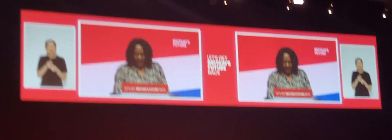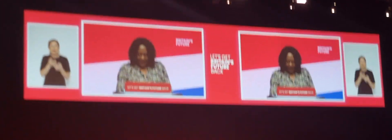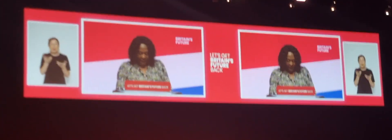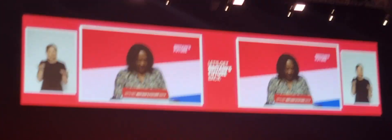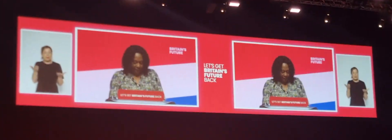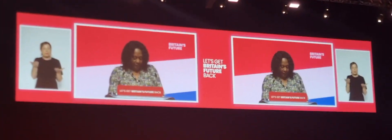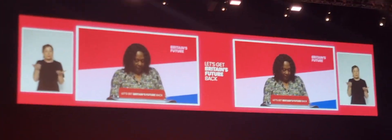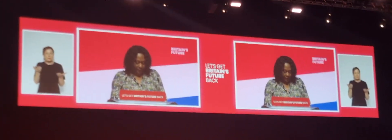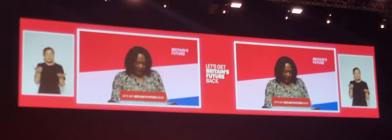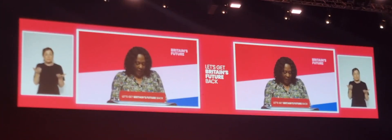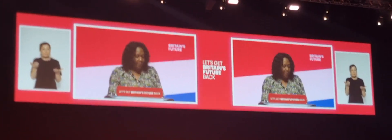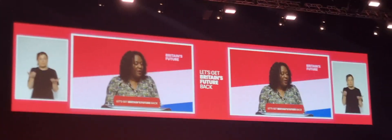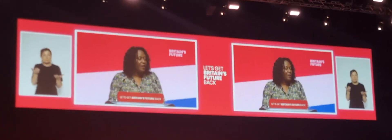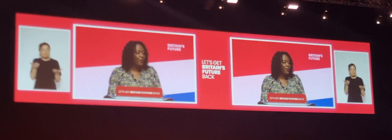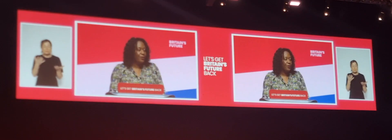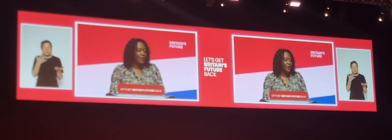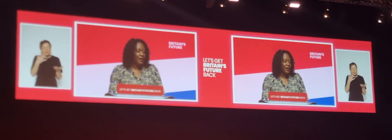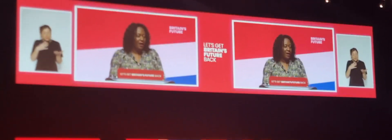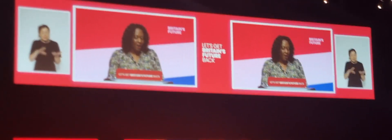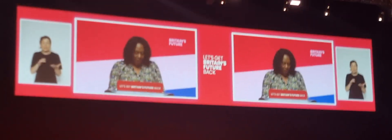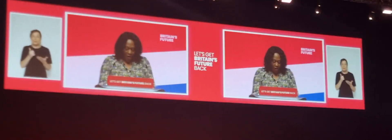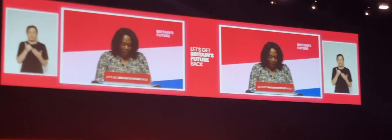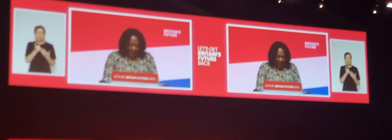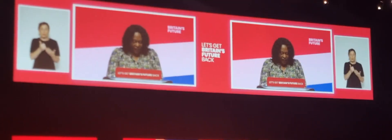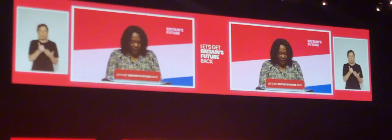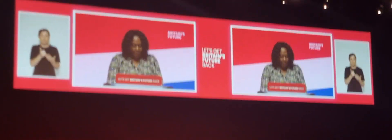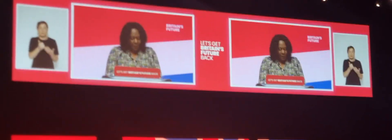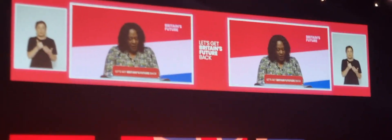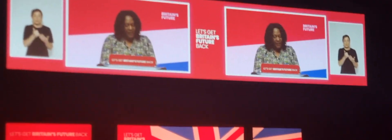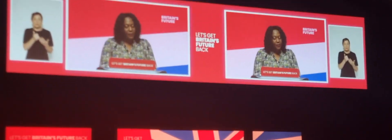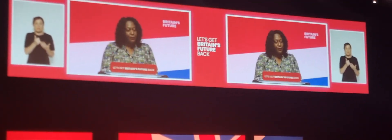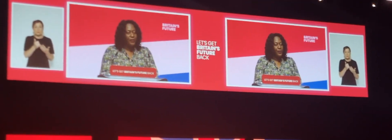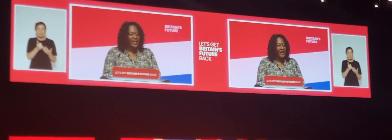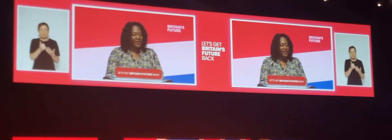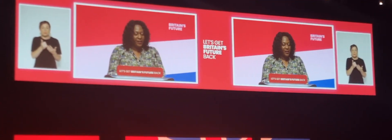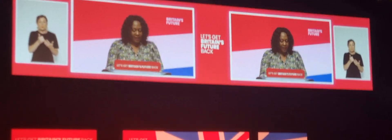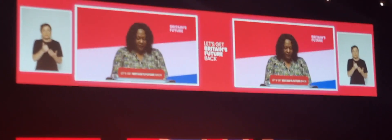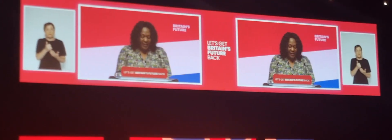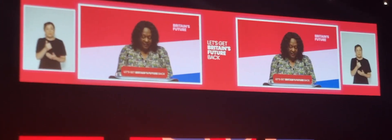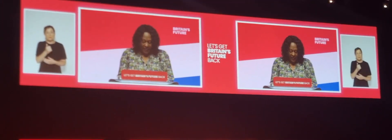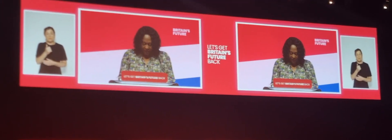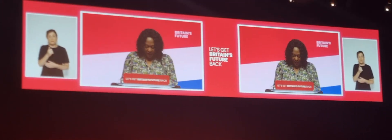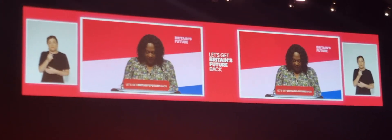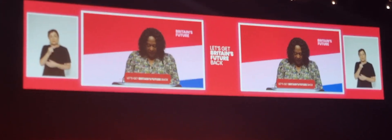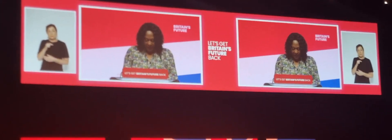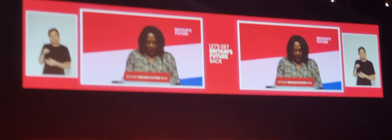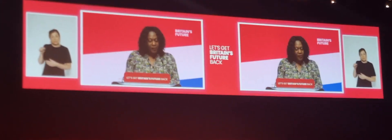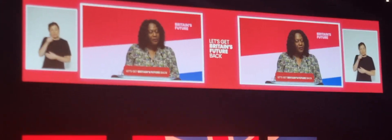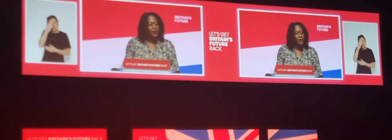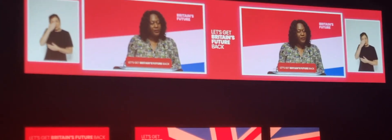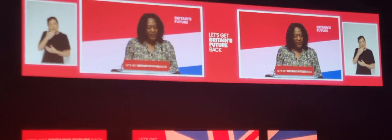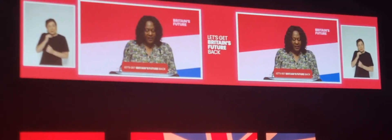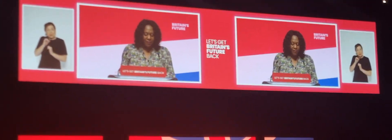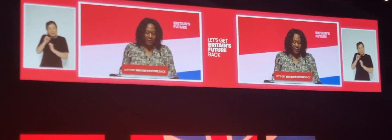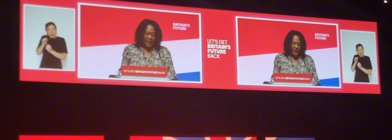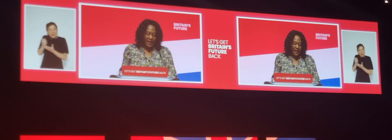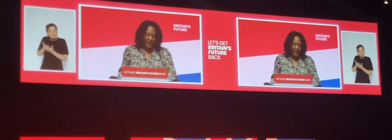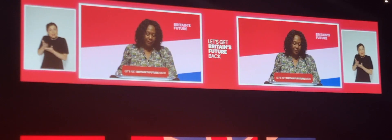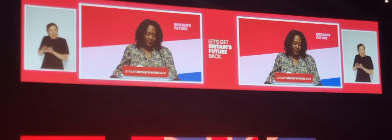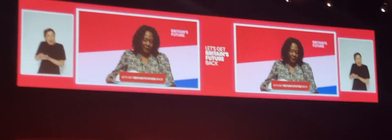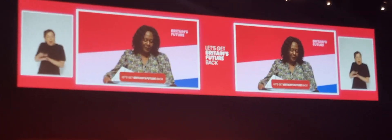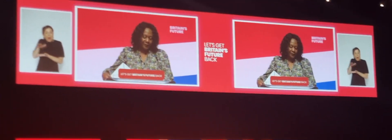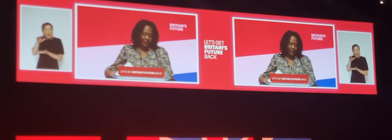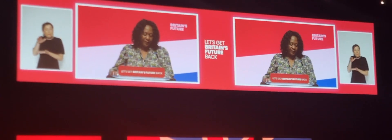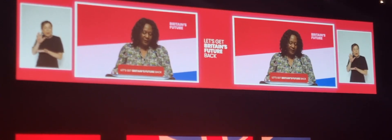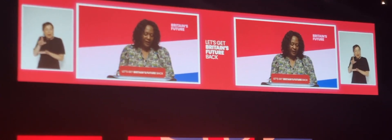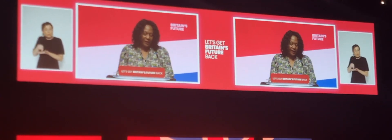its knees. And people are actually burning through their savings to fund their own care.